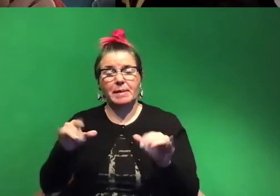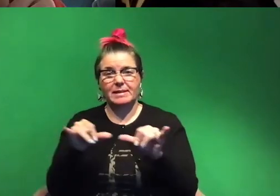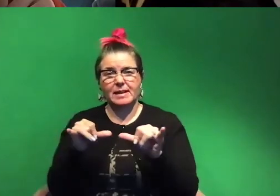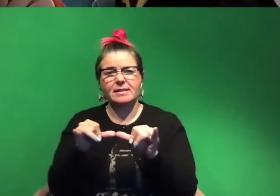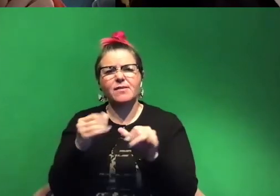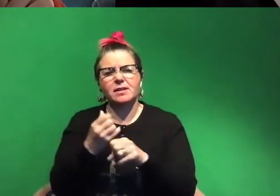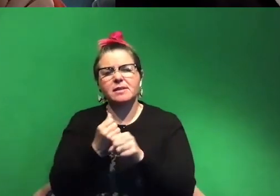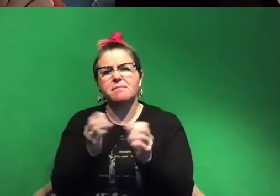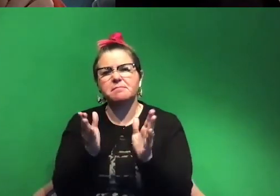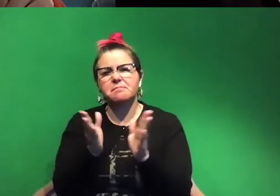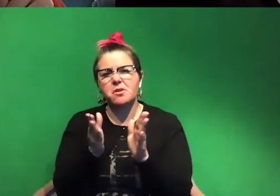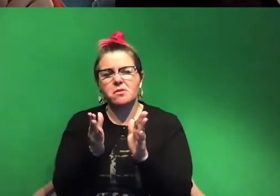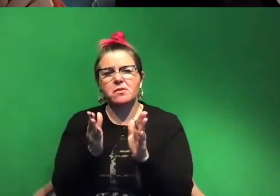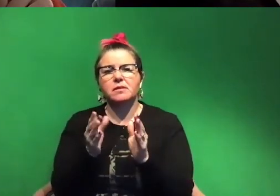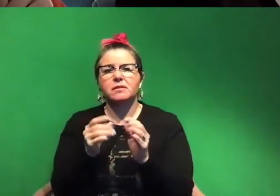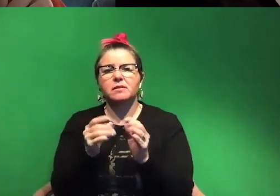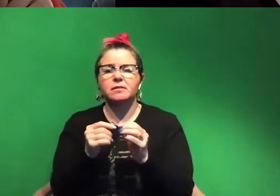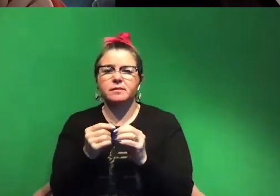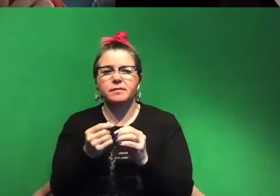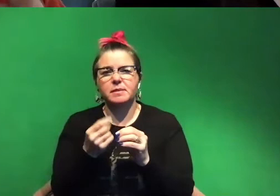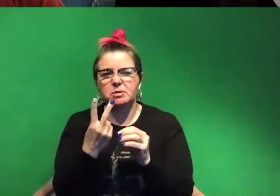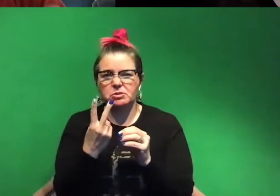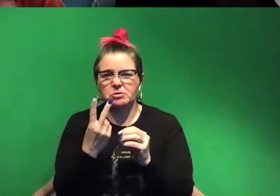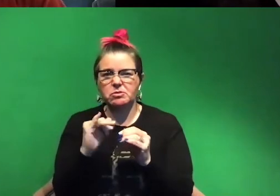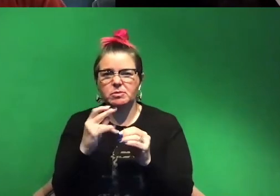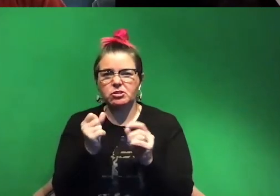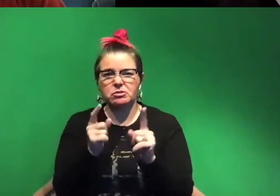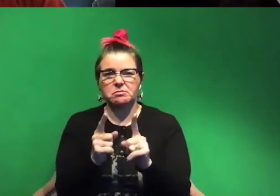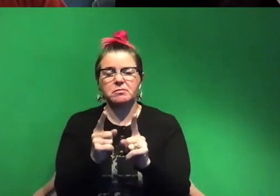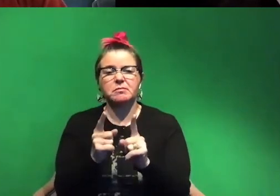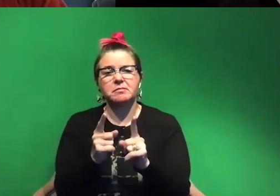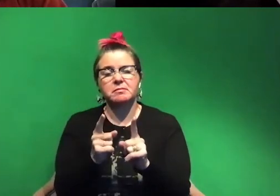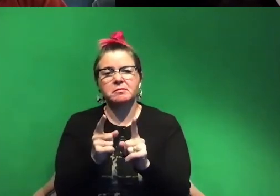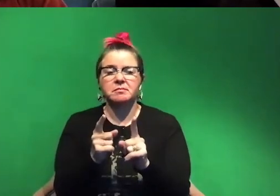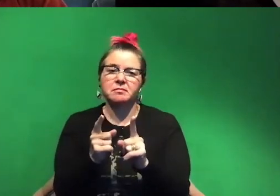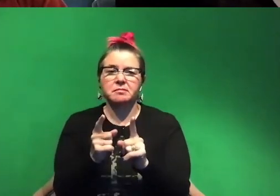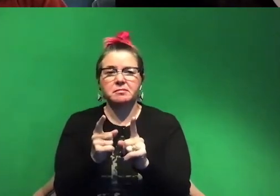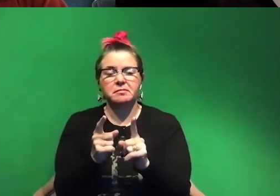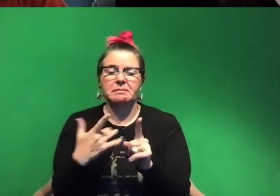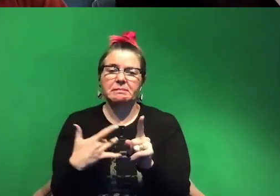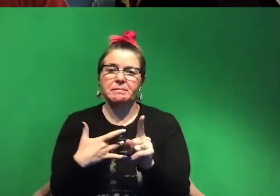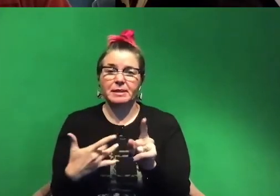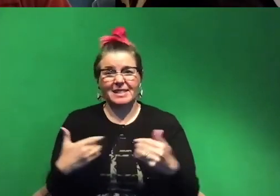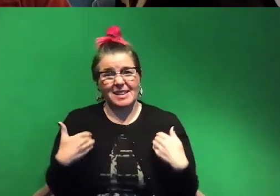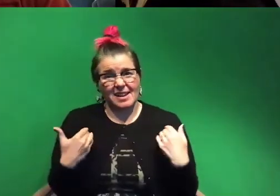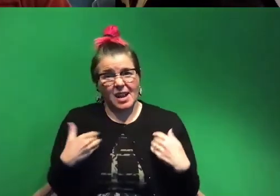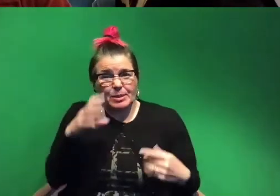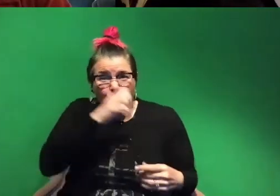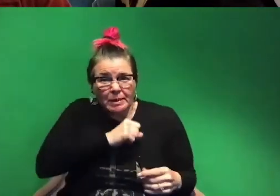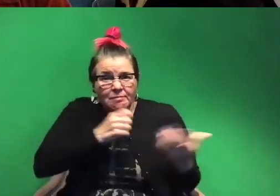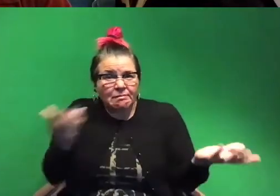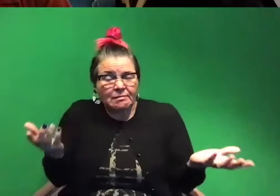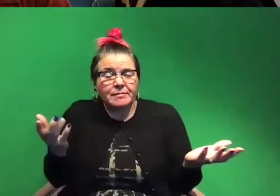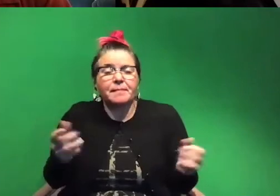as small as maybe a couple inches long. So I would say they're probably likely pretty young. But the